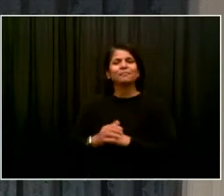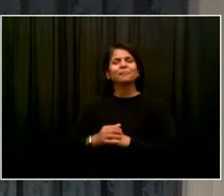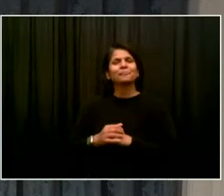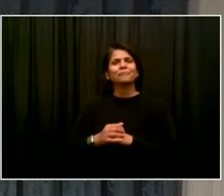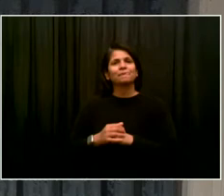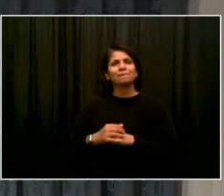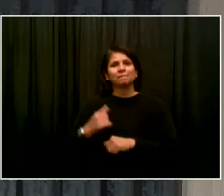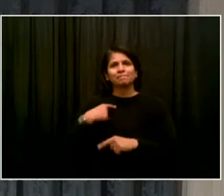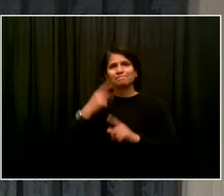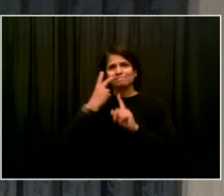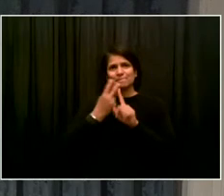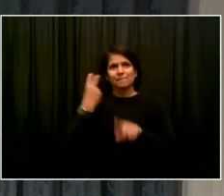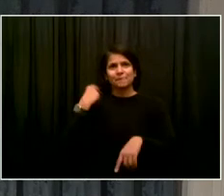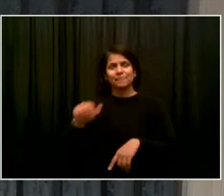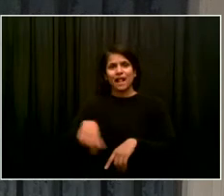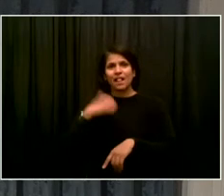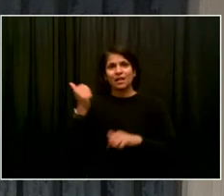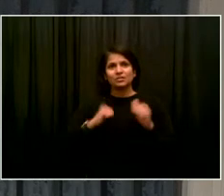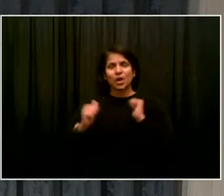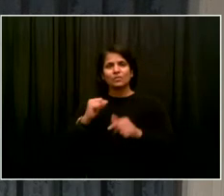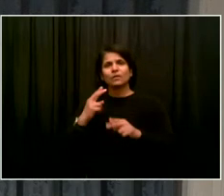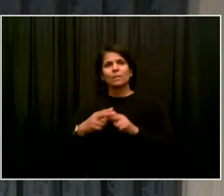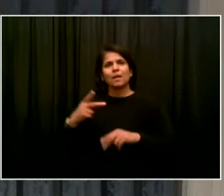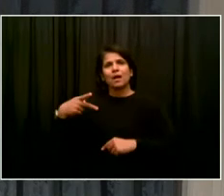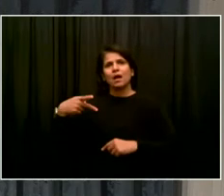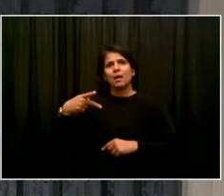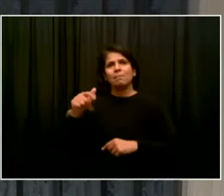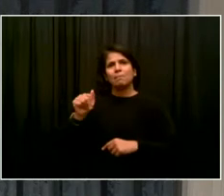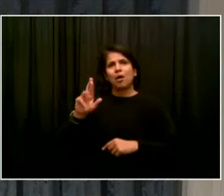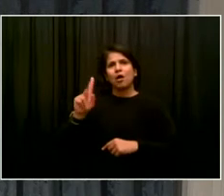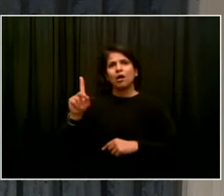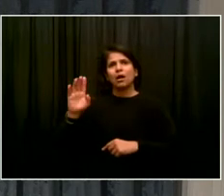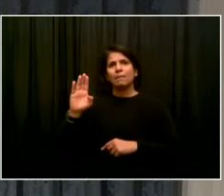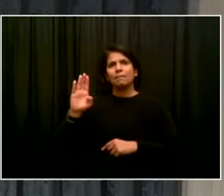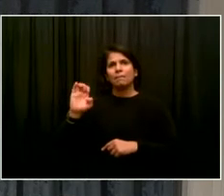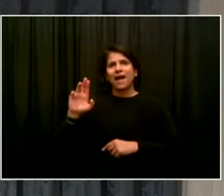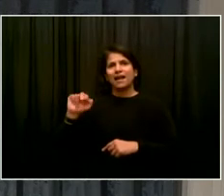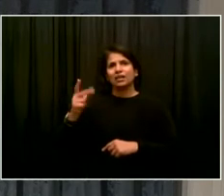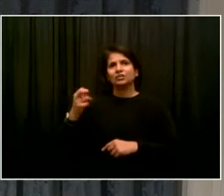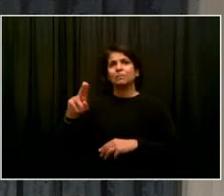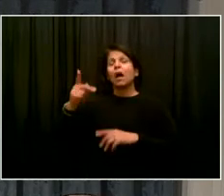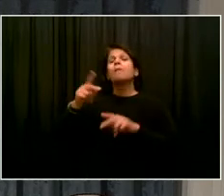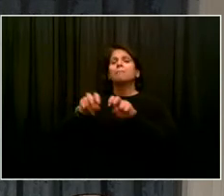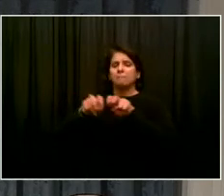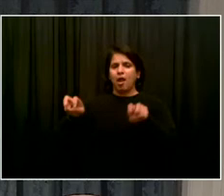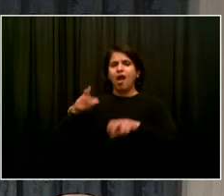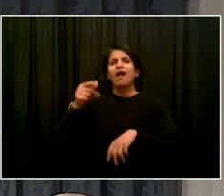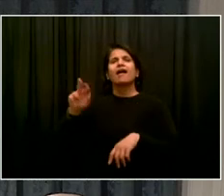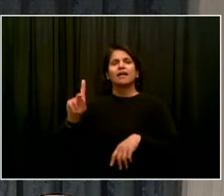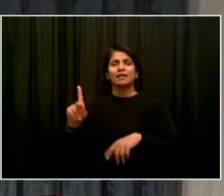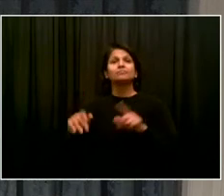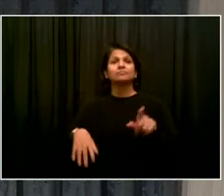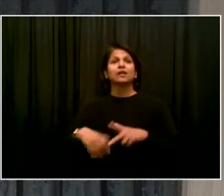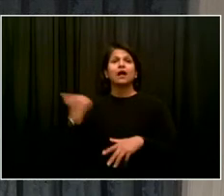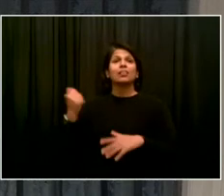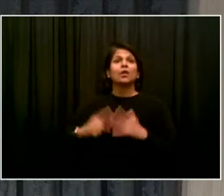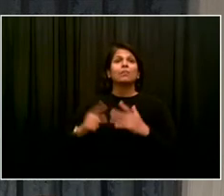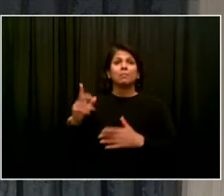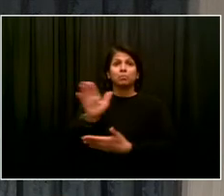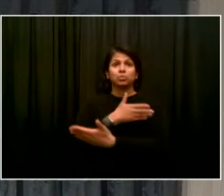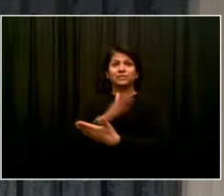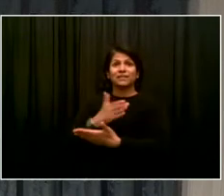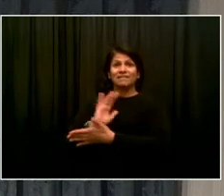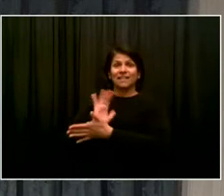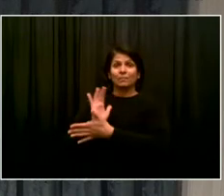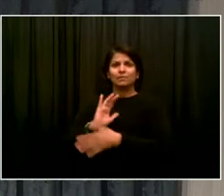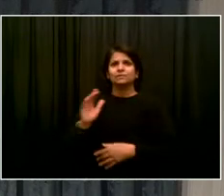filmed here. Yes. And how about the Vampire Weekend spot that we did? This is Vampire Weekend video. Before you were there. That was that your first music video you directed? That